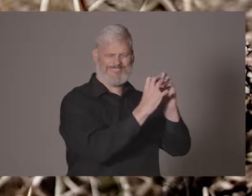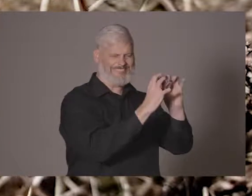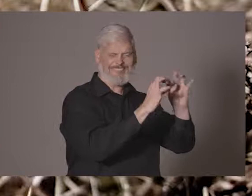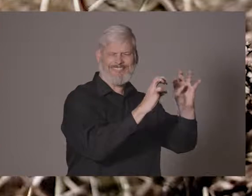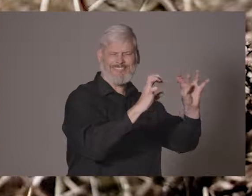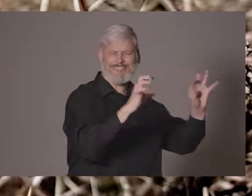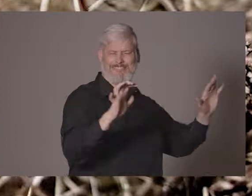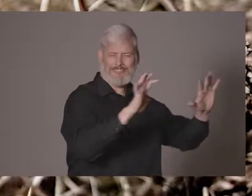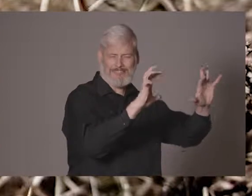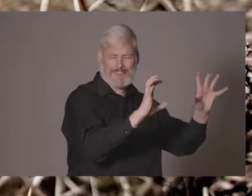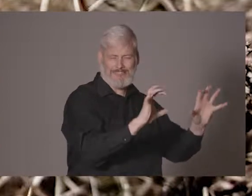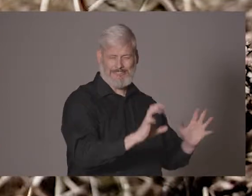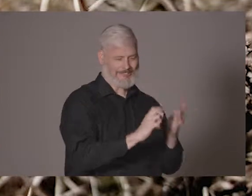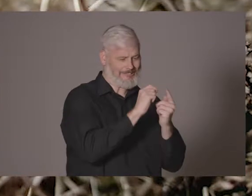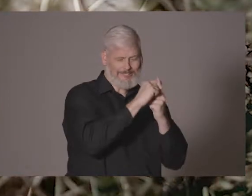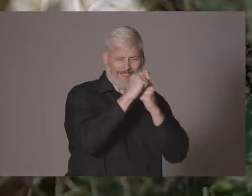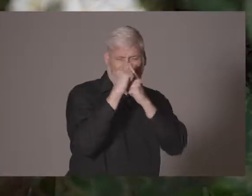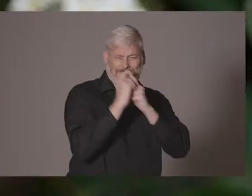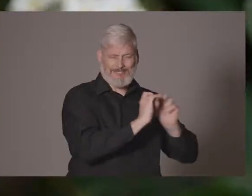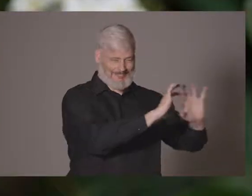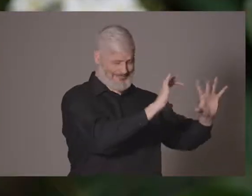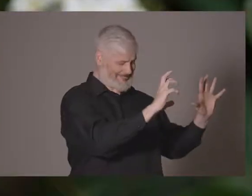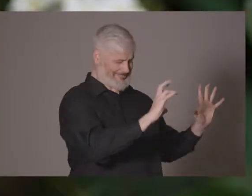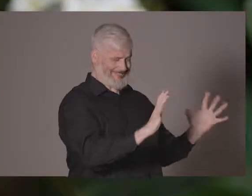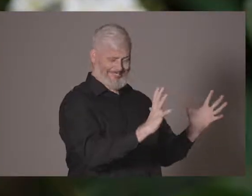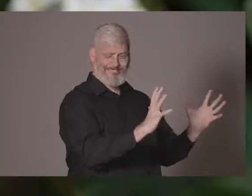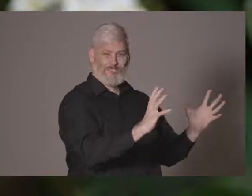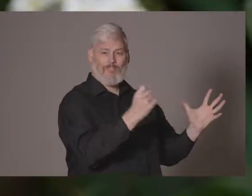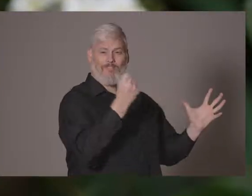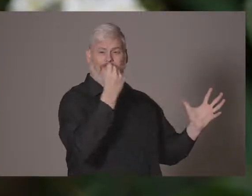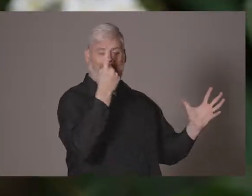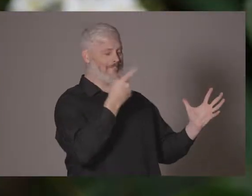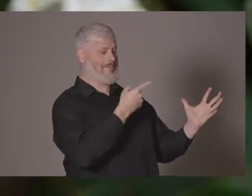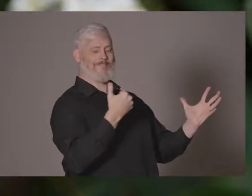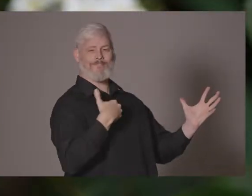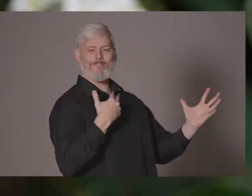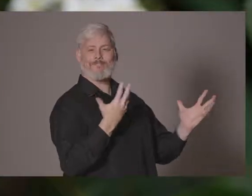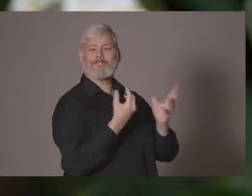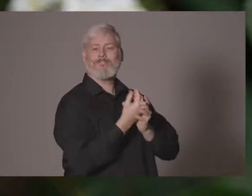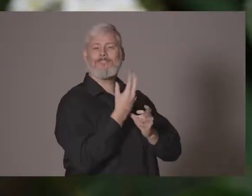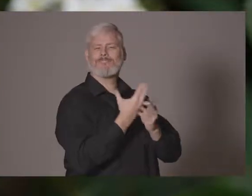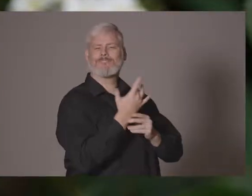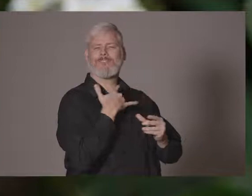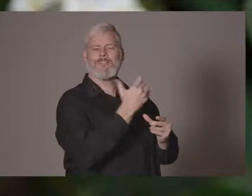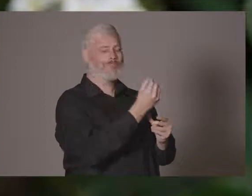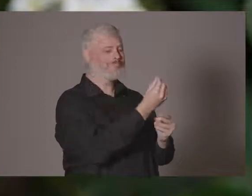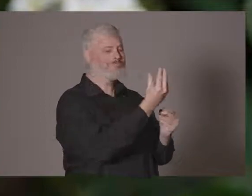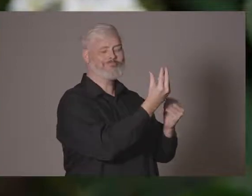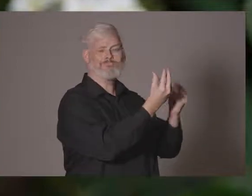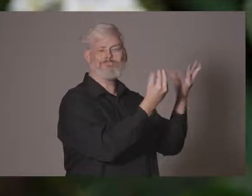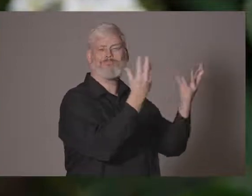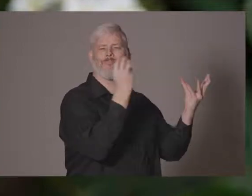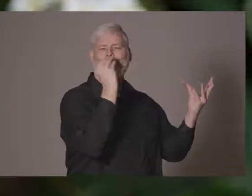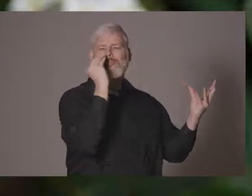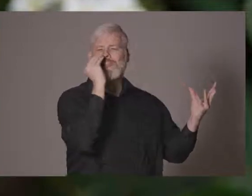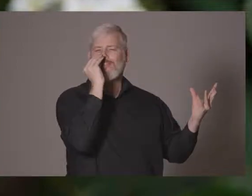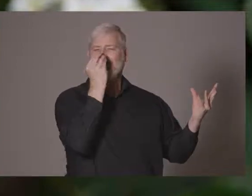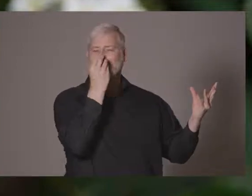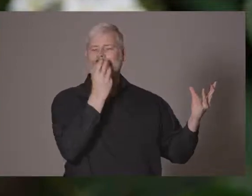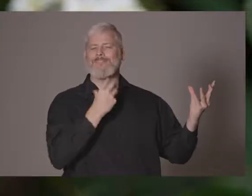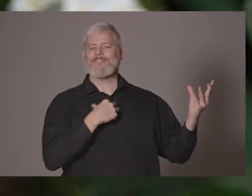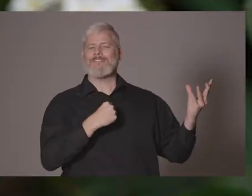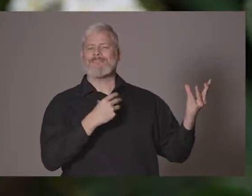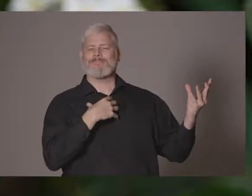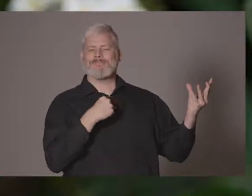thorns for protection, but its flowers, when it blooms, are also very tender, very delicate